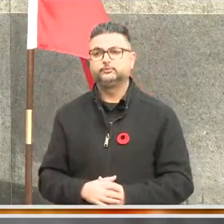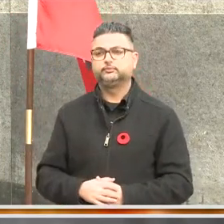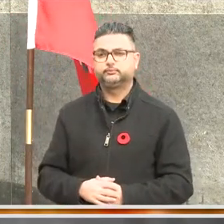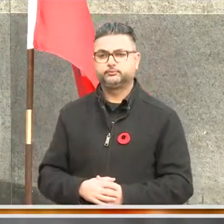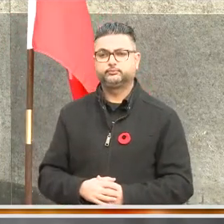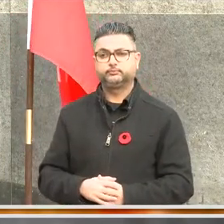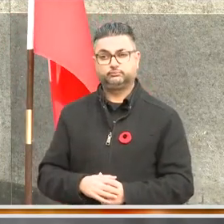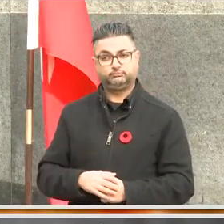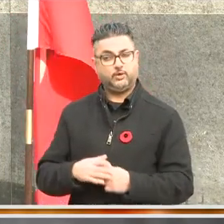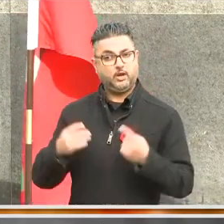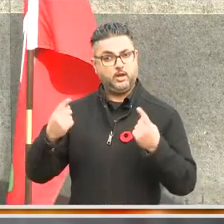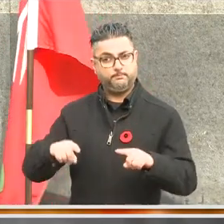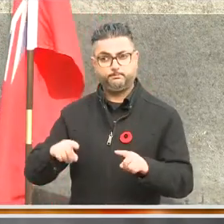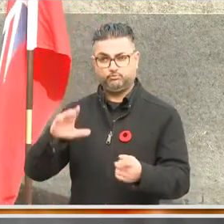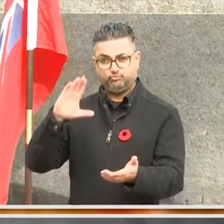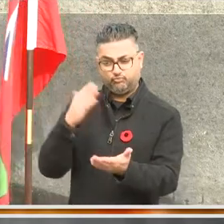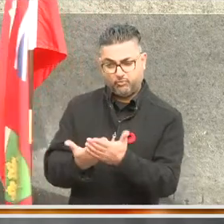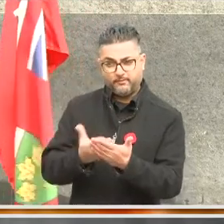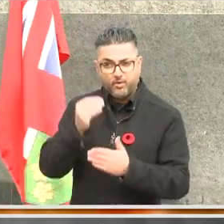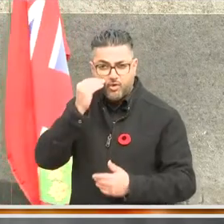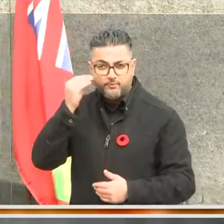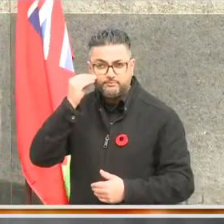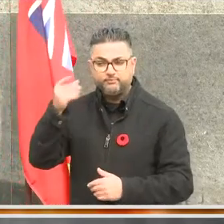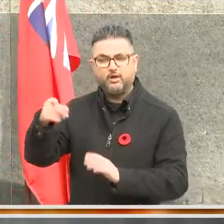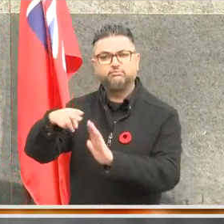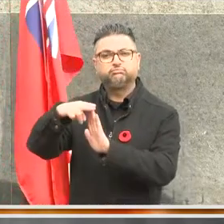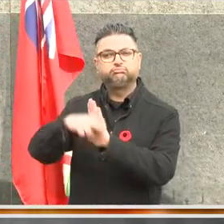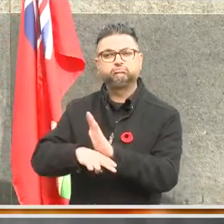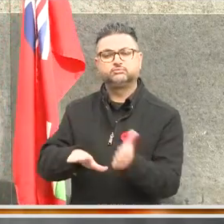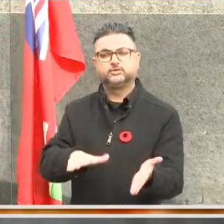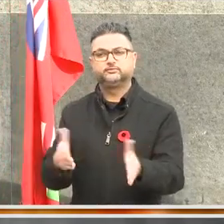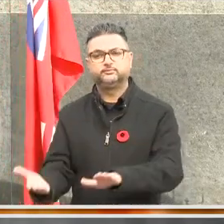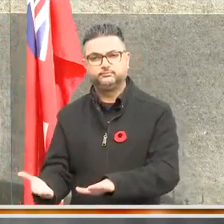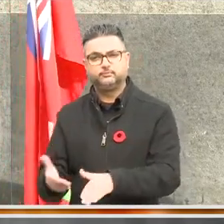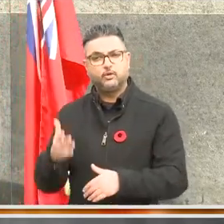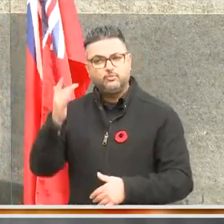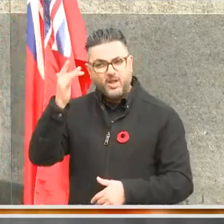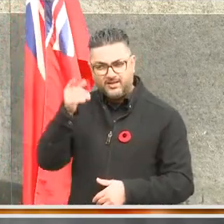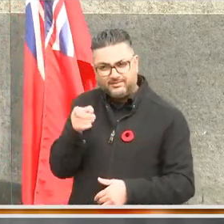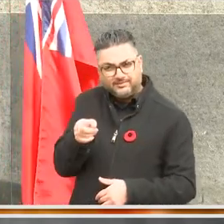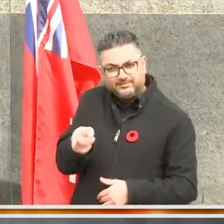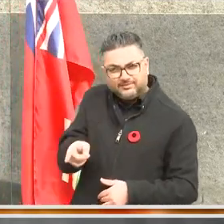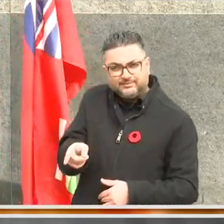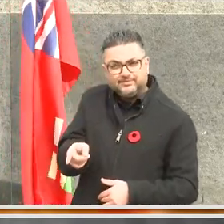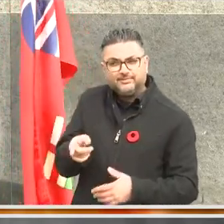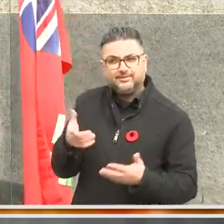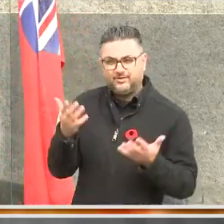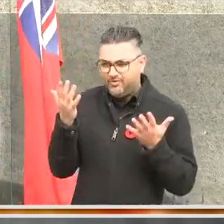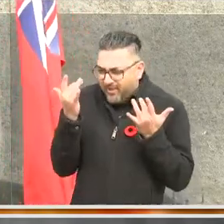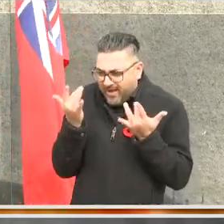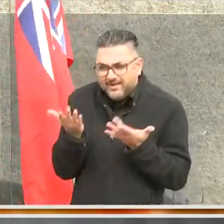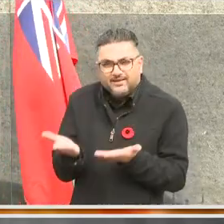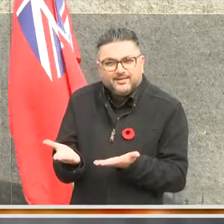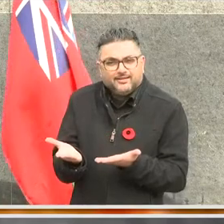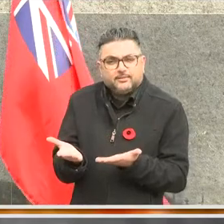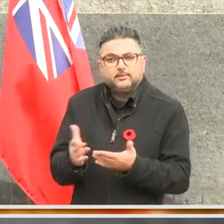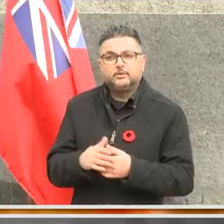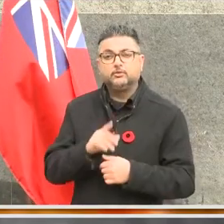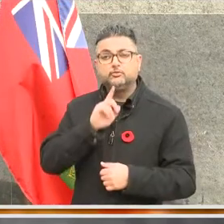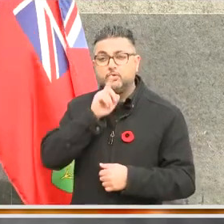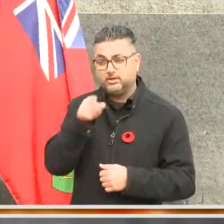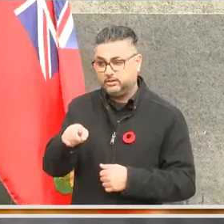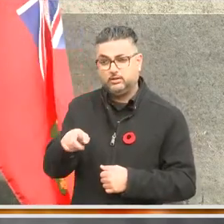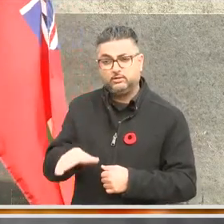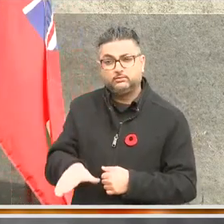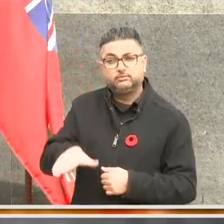of her son asked, "Why not you? Why him?" He spent the rest of his life until he died in his 80s